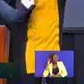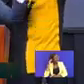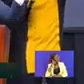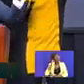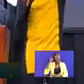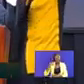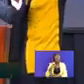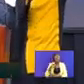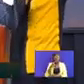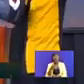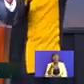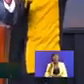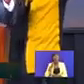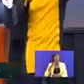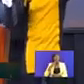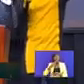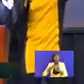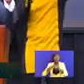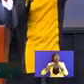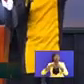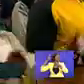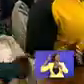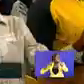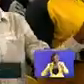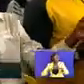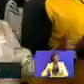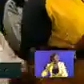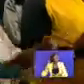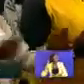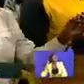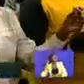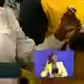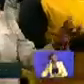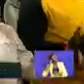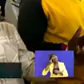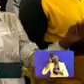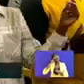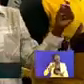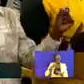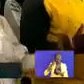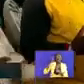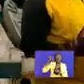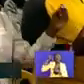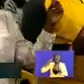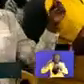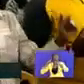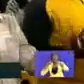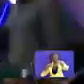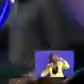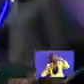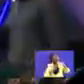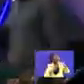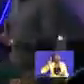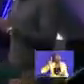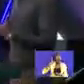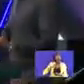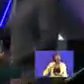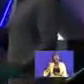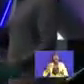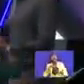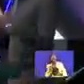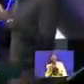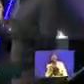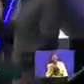sound I hear the sound of I hear the sound hear the sound do you hear the